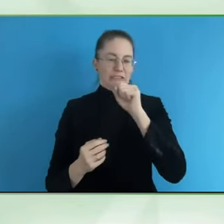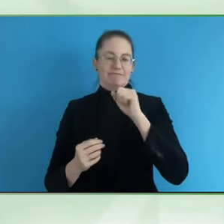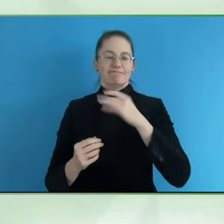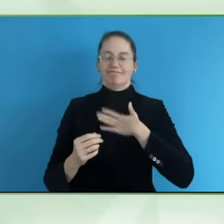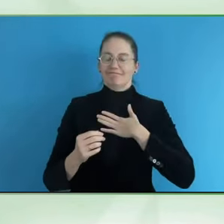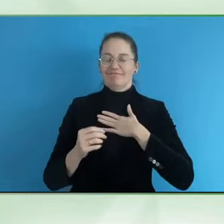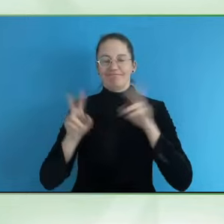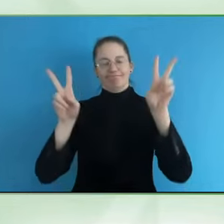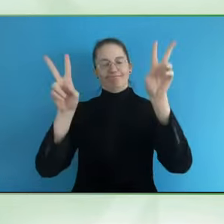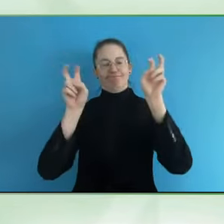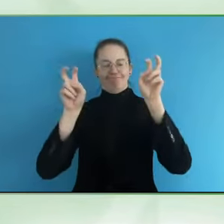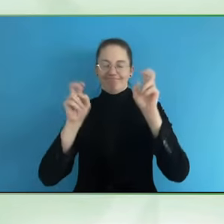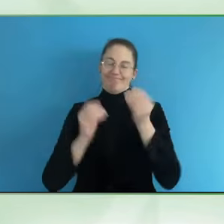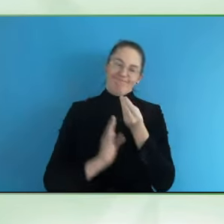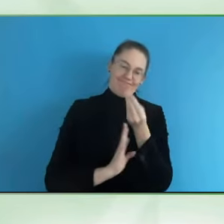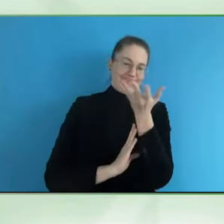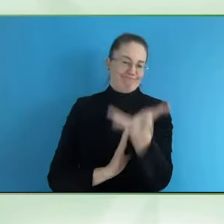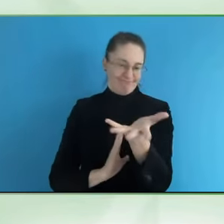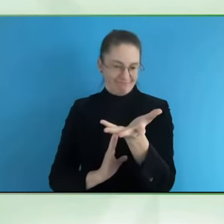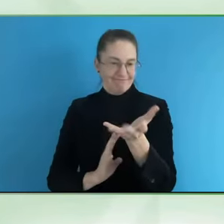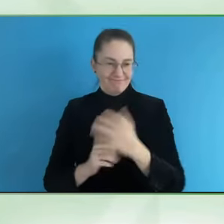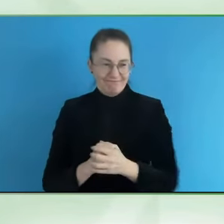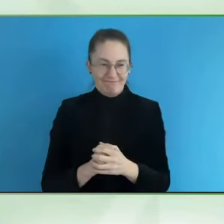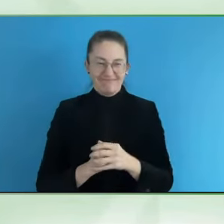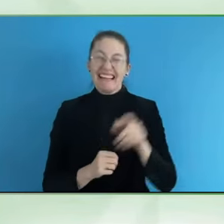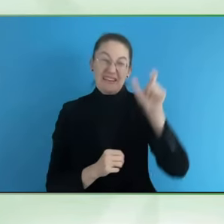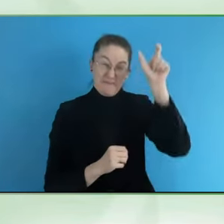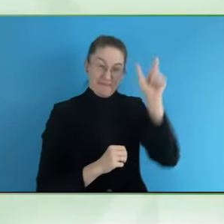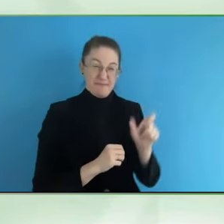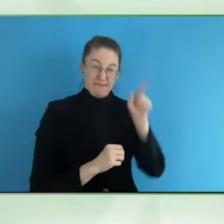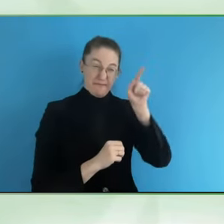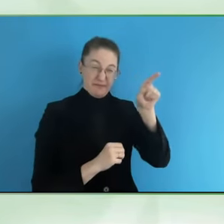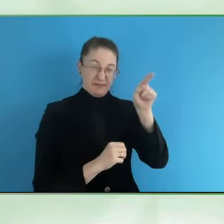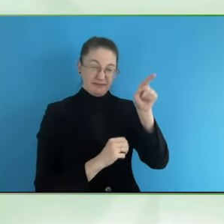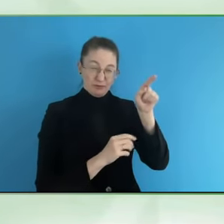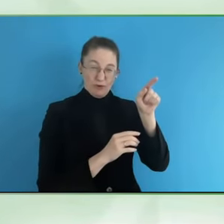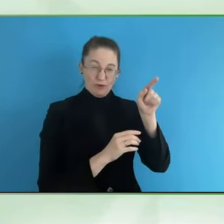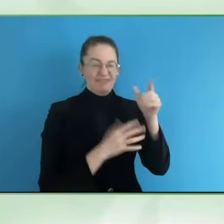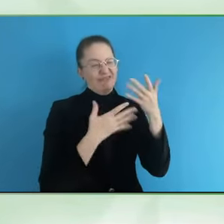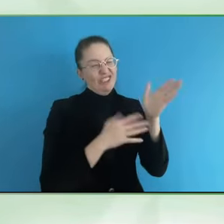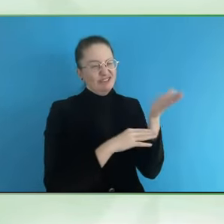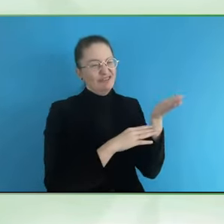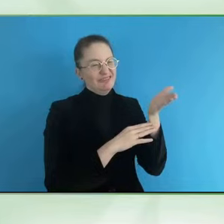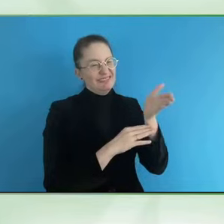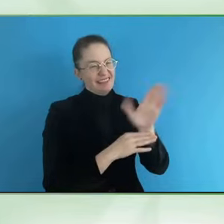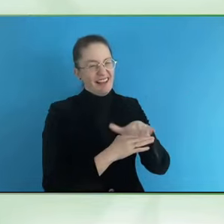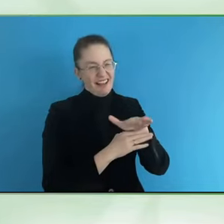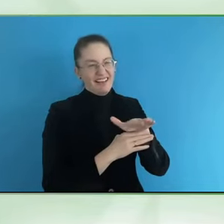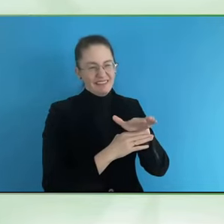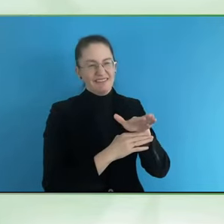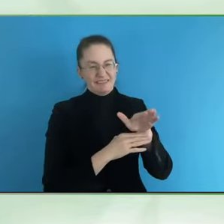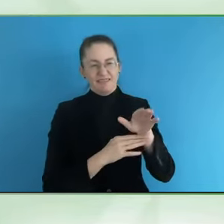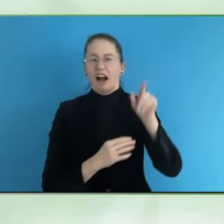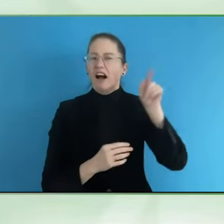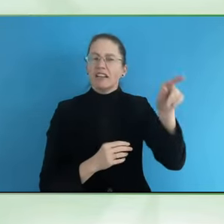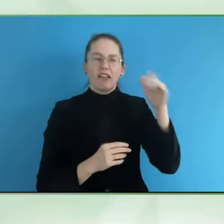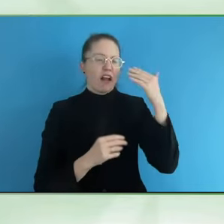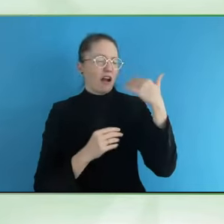longer with us, Gerv Leyden, who was a trustee of CSA many years ago. And I haven't told you who I am and what CSA is, but never